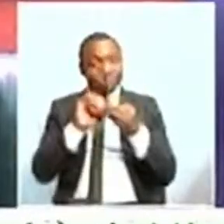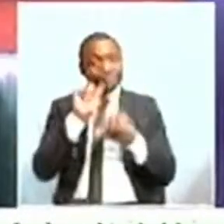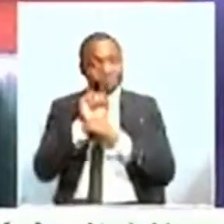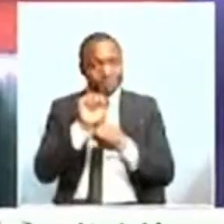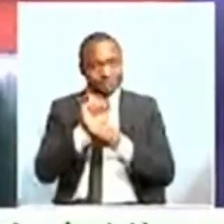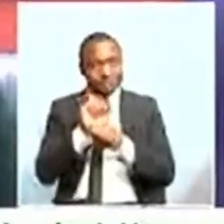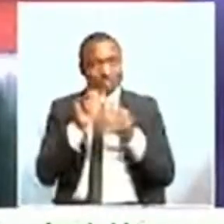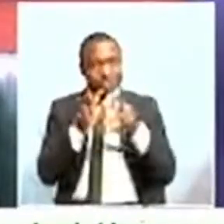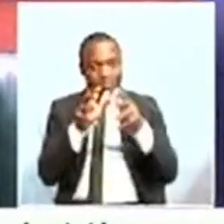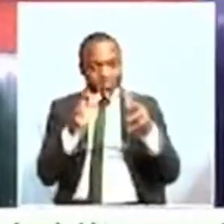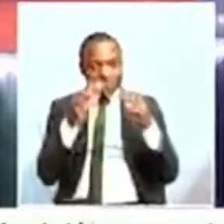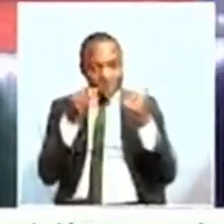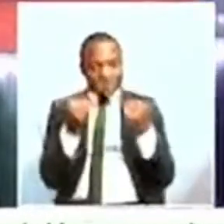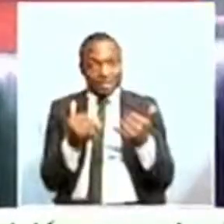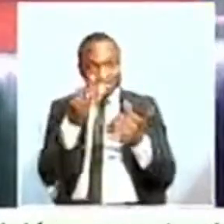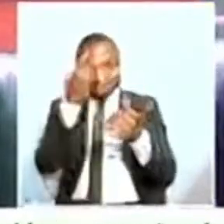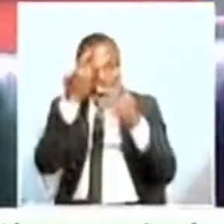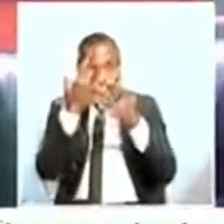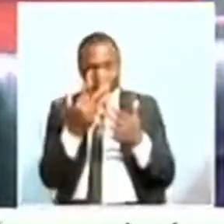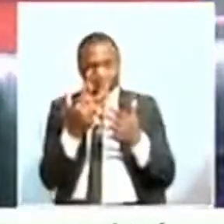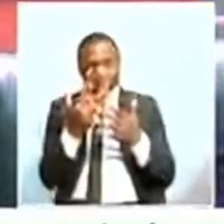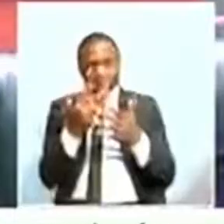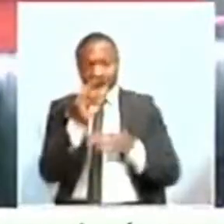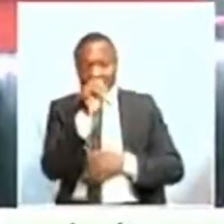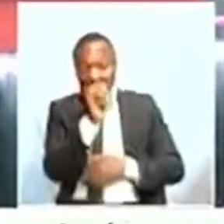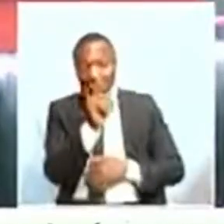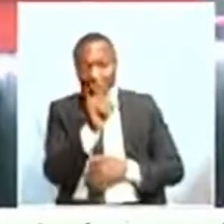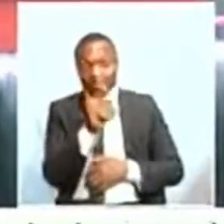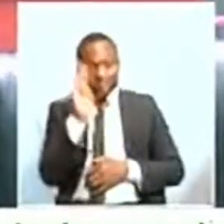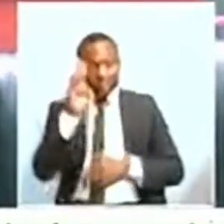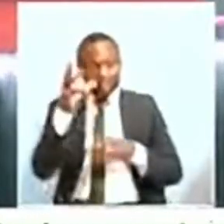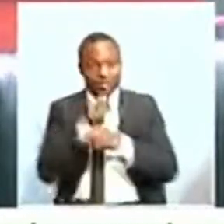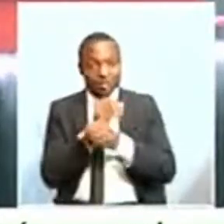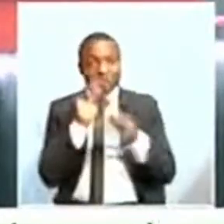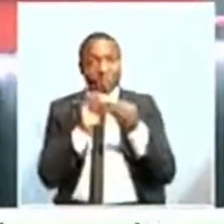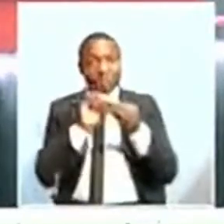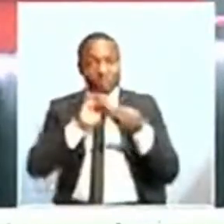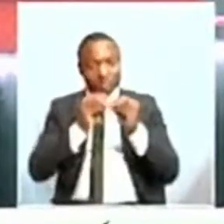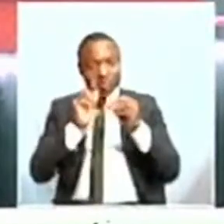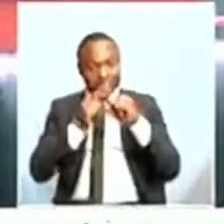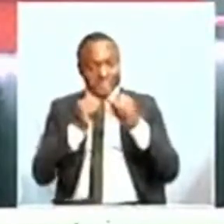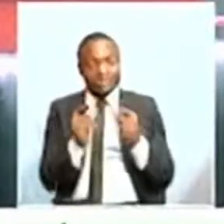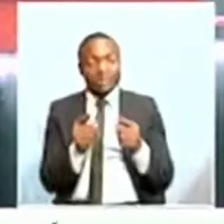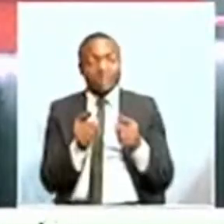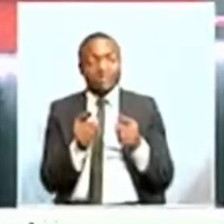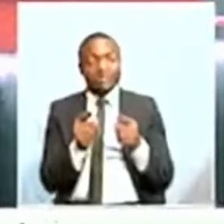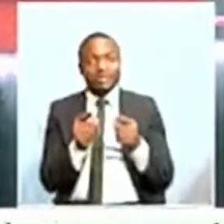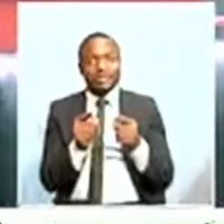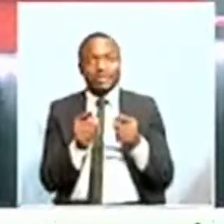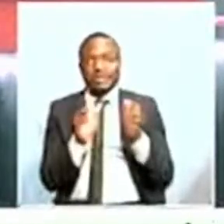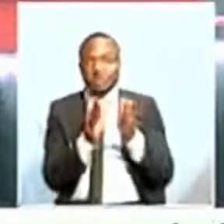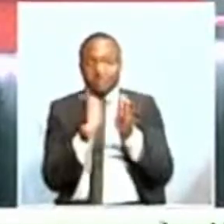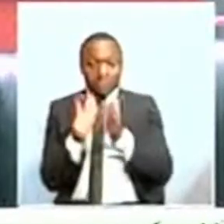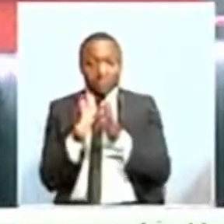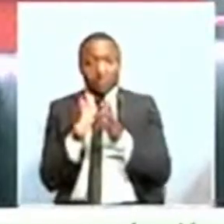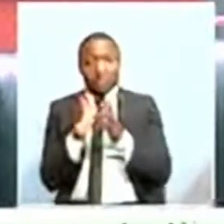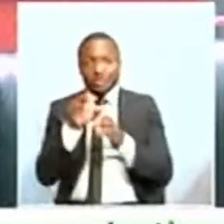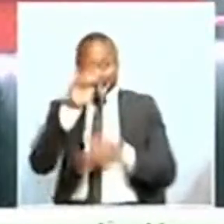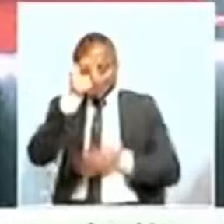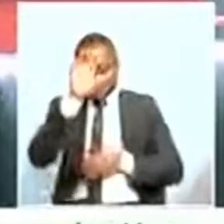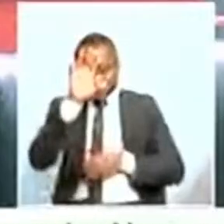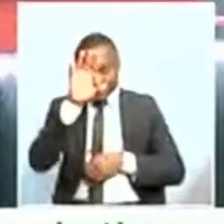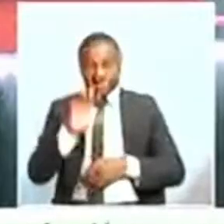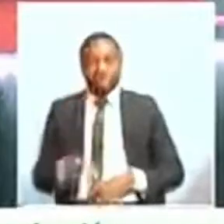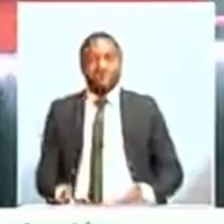into expansion now. So we expect that even from them, we'll get more figures. But in terms of our artisanals and small-scale